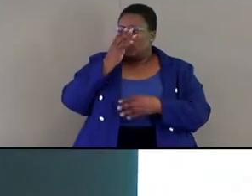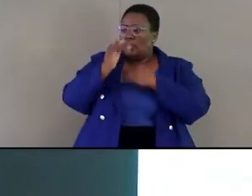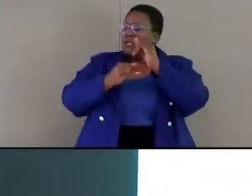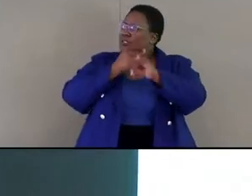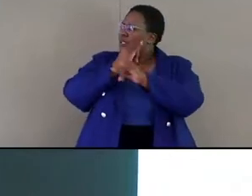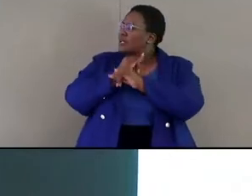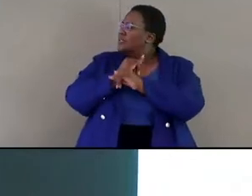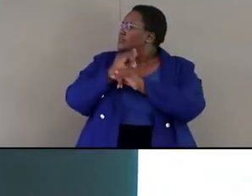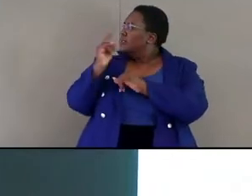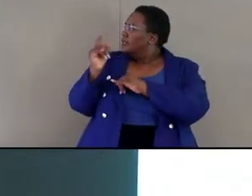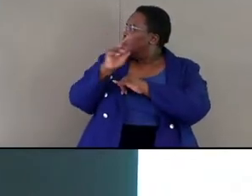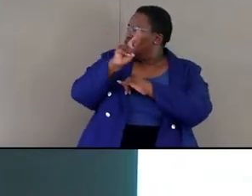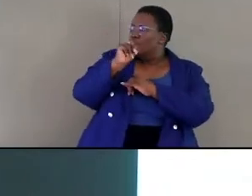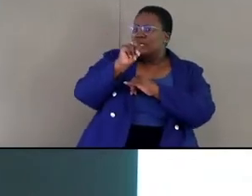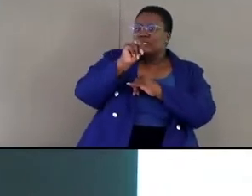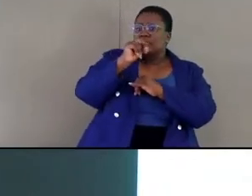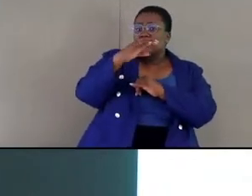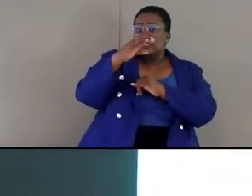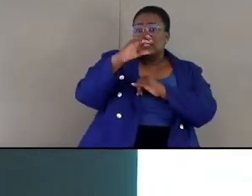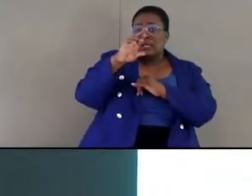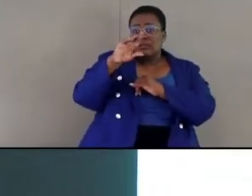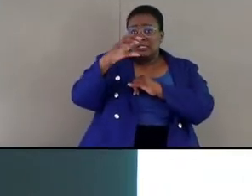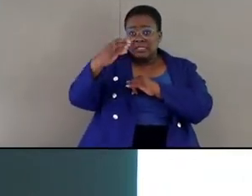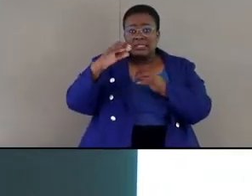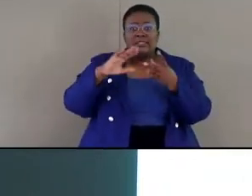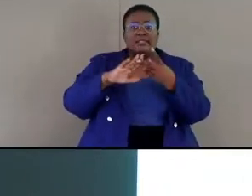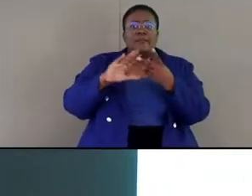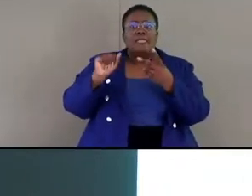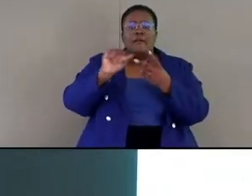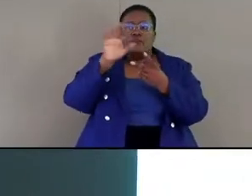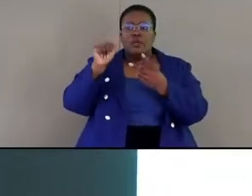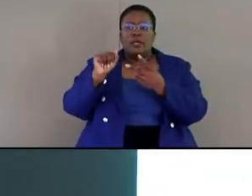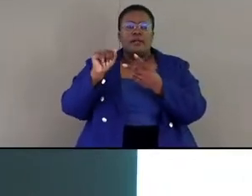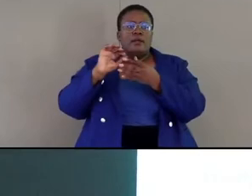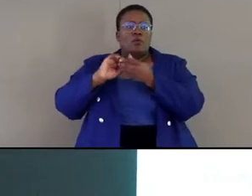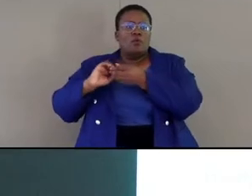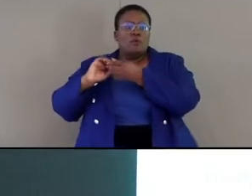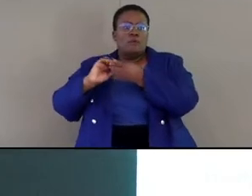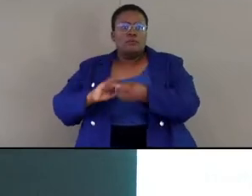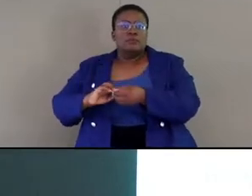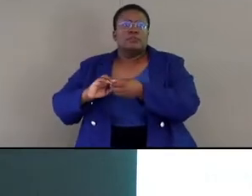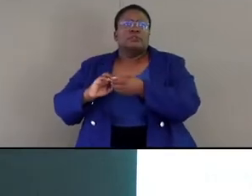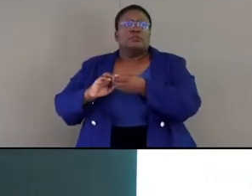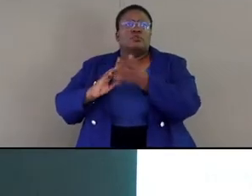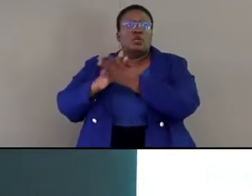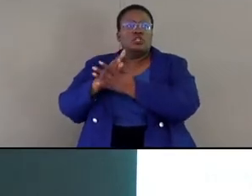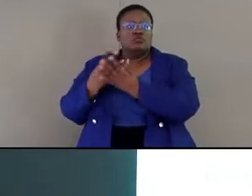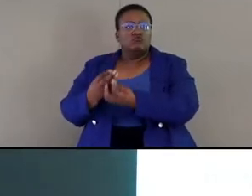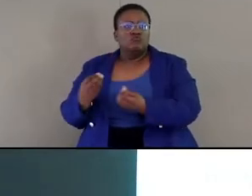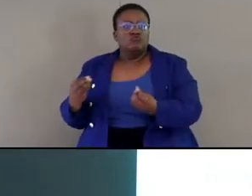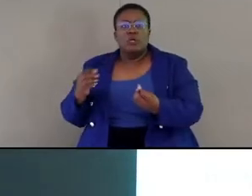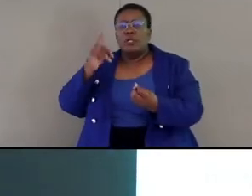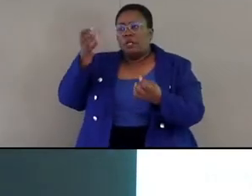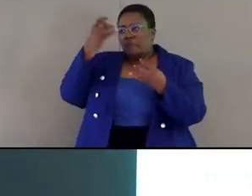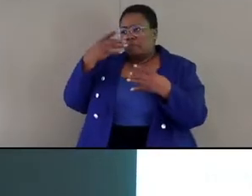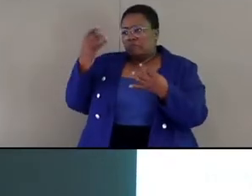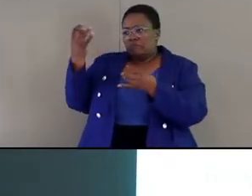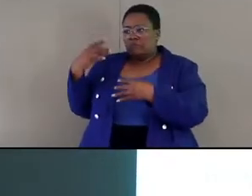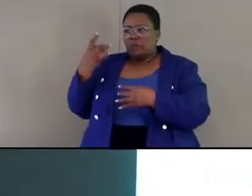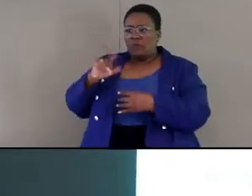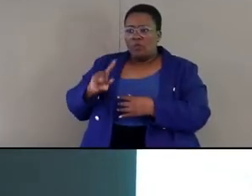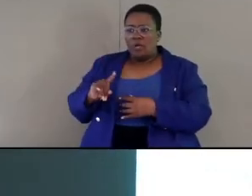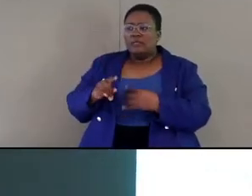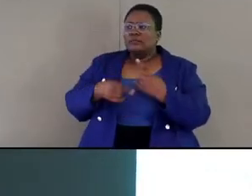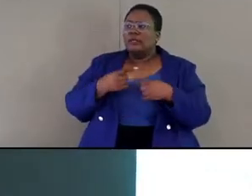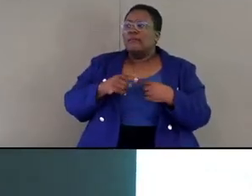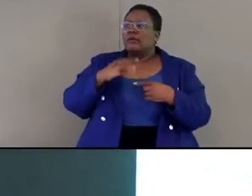treaty bodies, the UNCRC, the African Committee on the Rights and Welfare of the Child, what have they told us about the CSG and